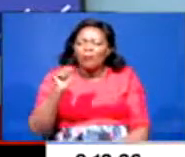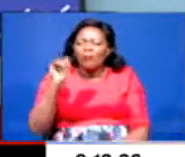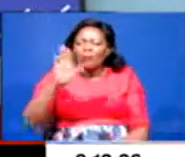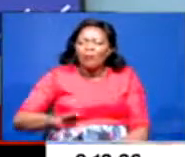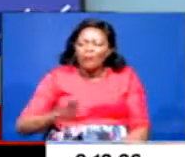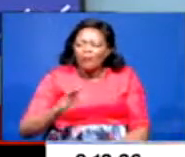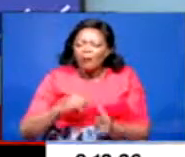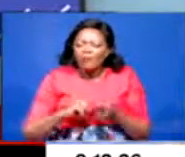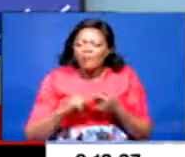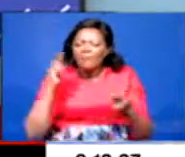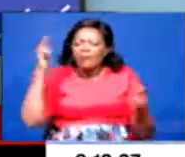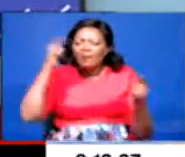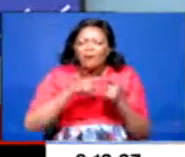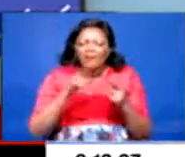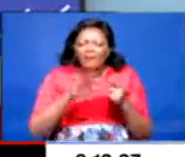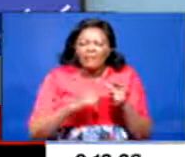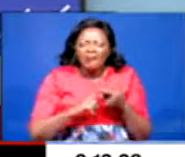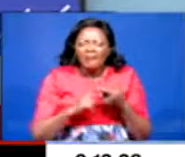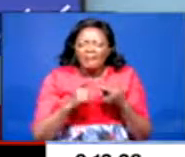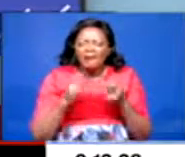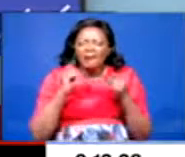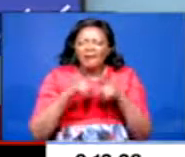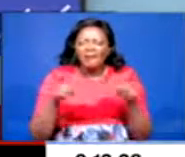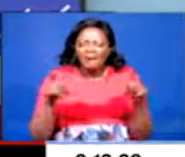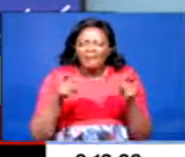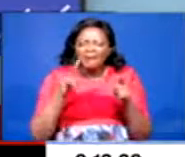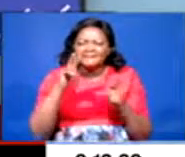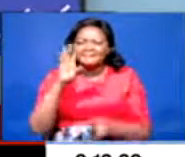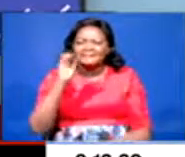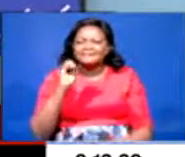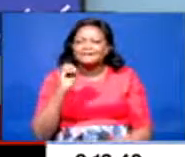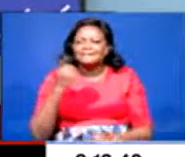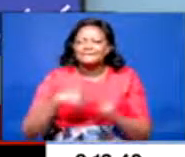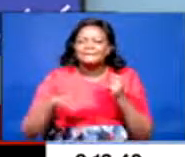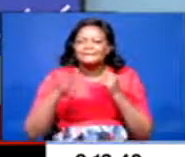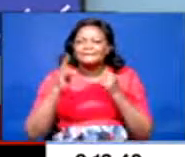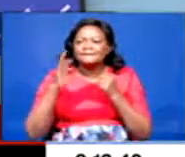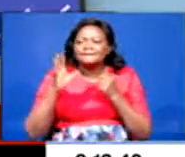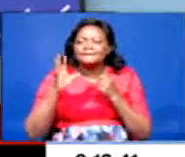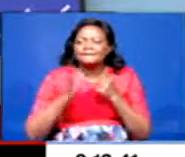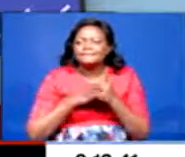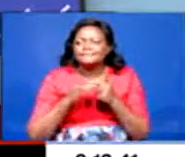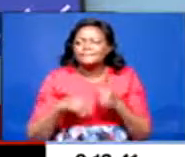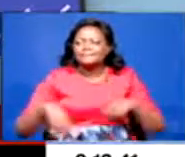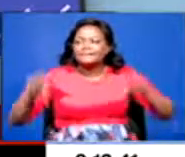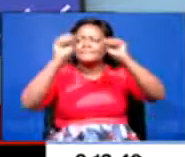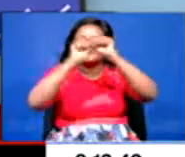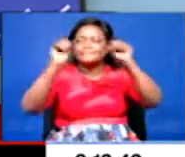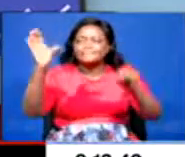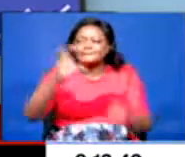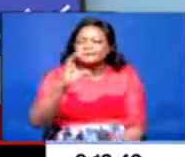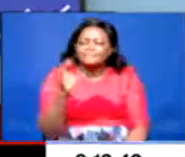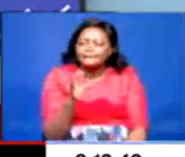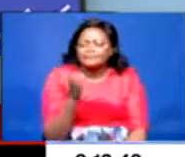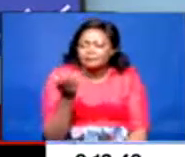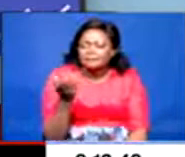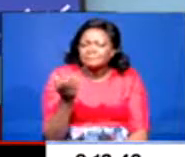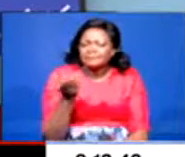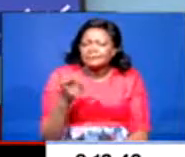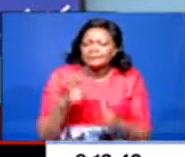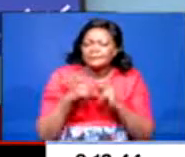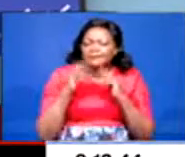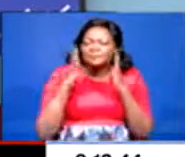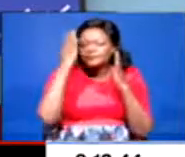an Azimio zone. And if you are at 250 out of 290 and your presidential candidate is leading, you should start celebrating.